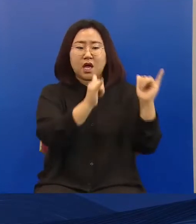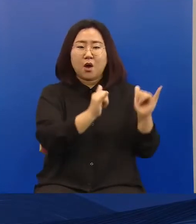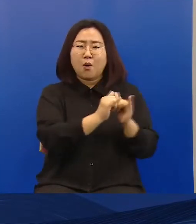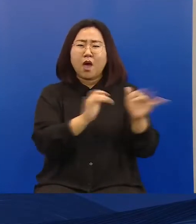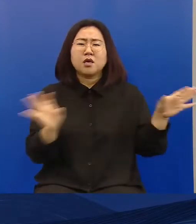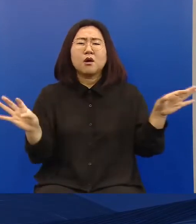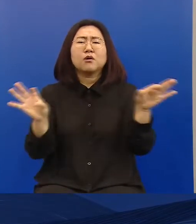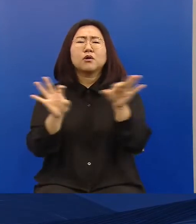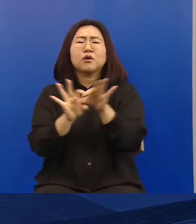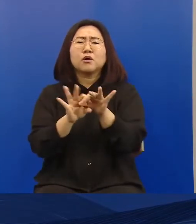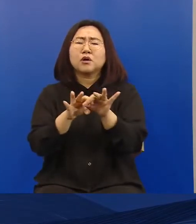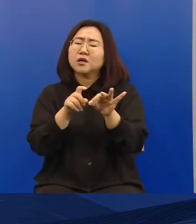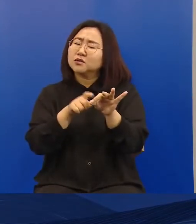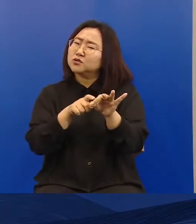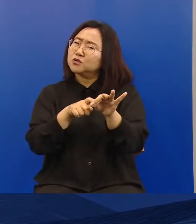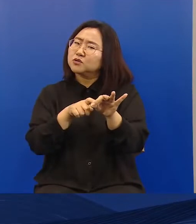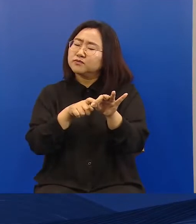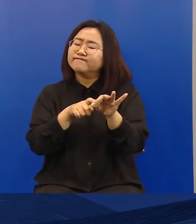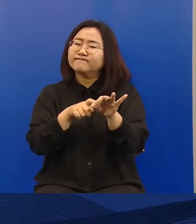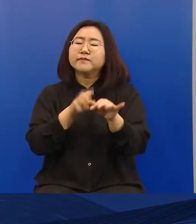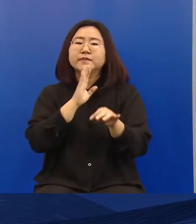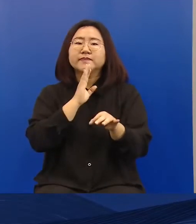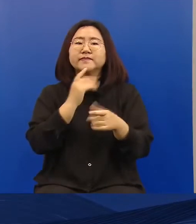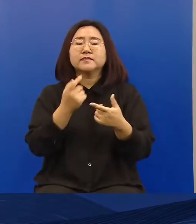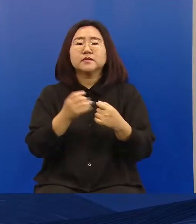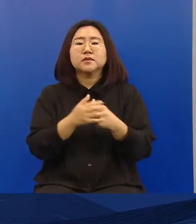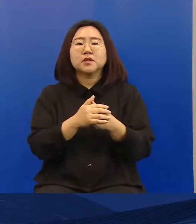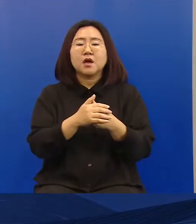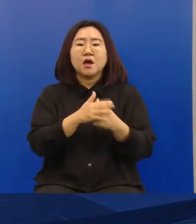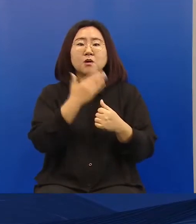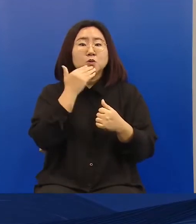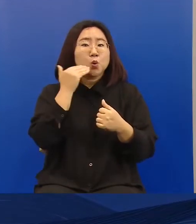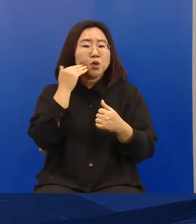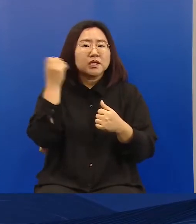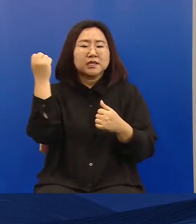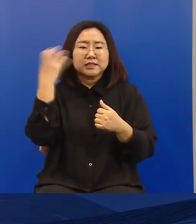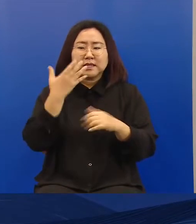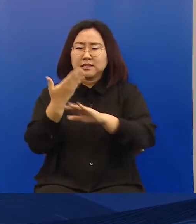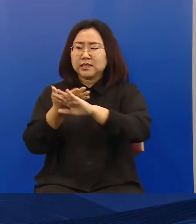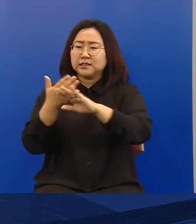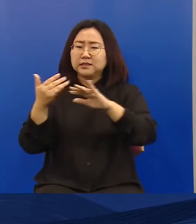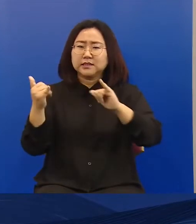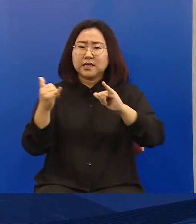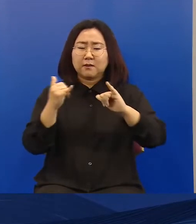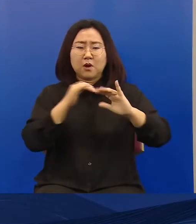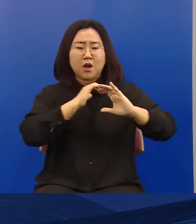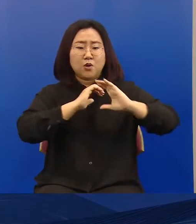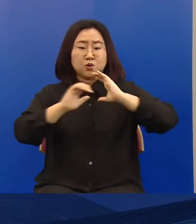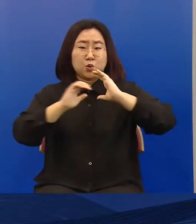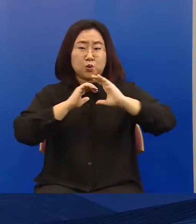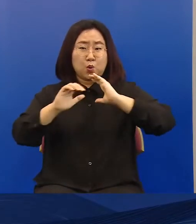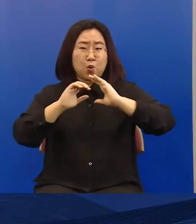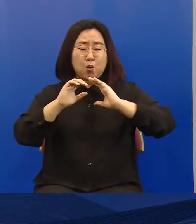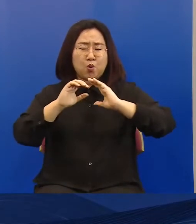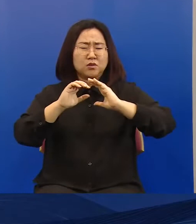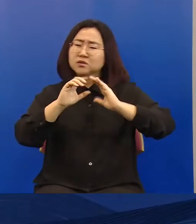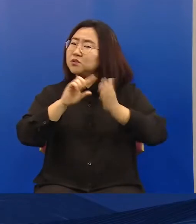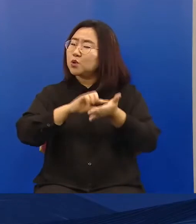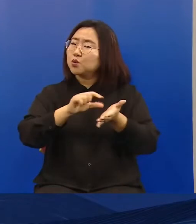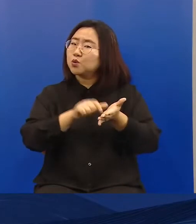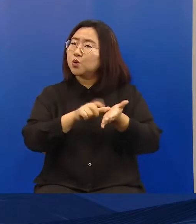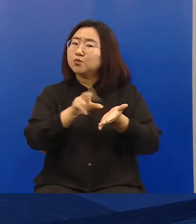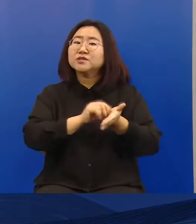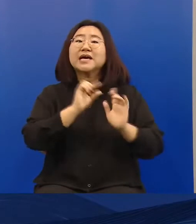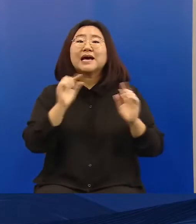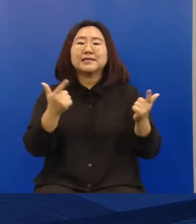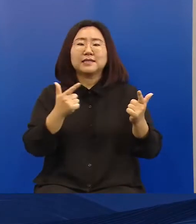sign language is a bridge between people with hearing loss and our community. It is not